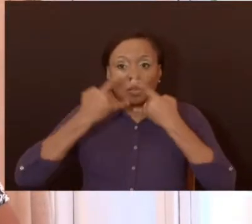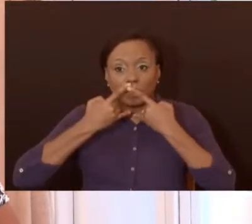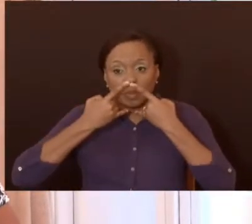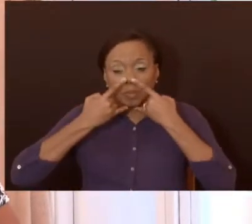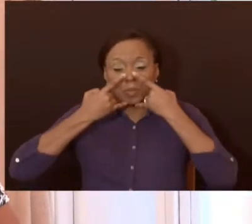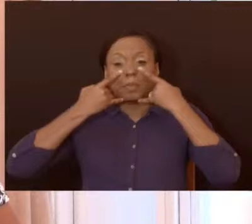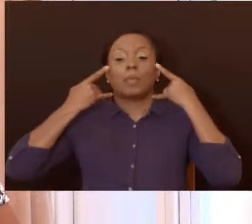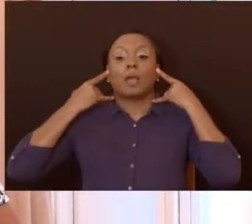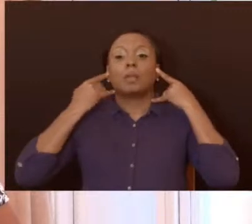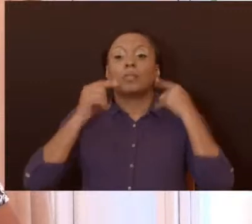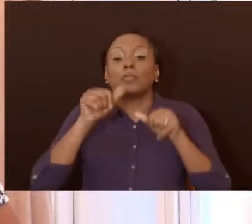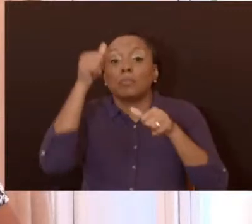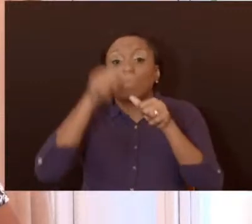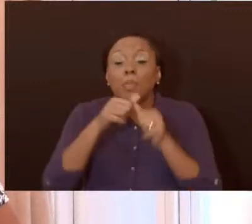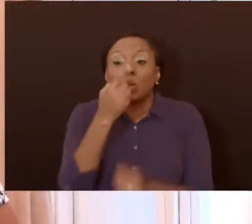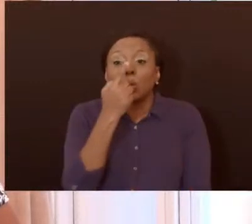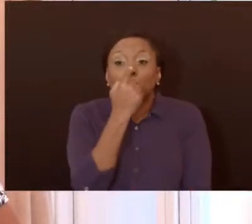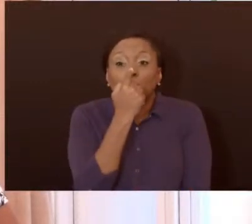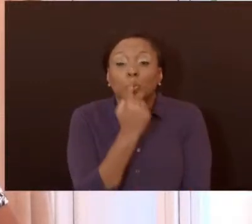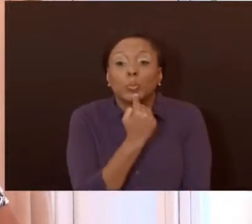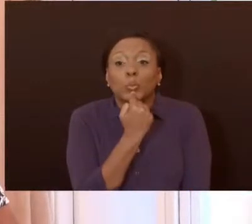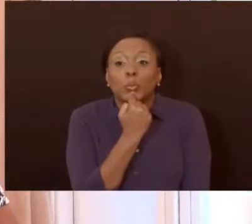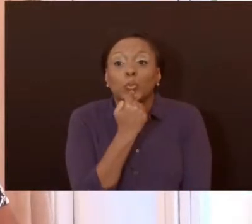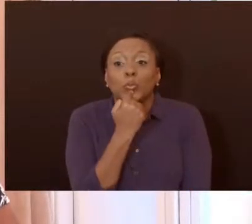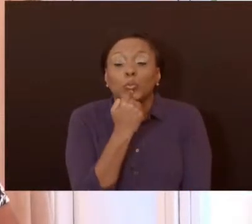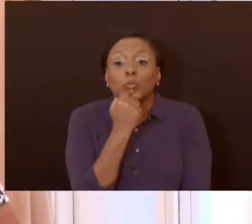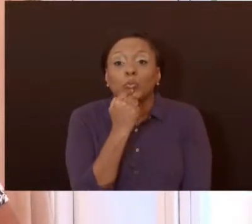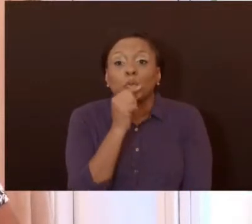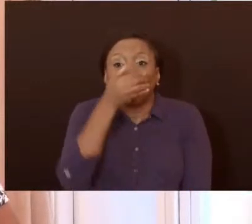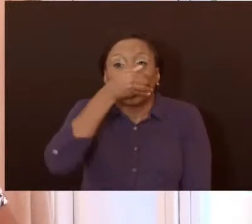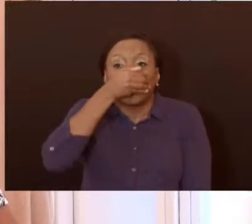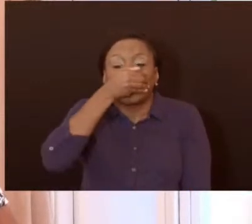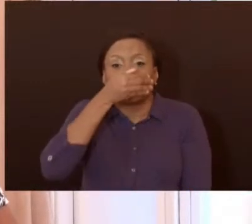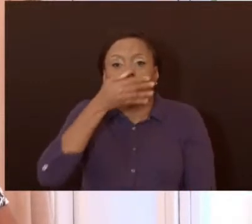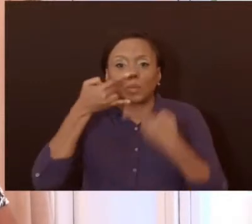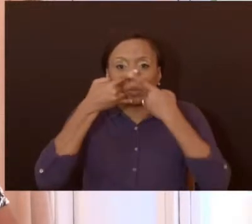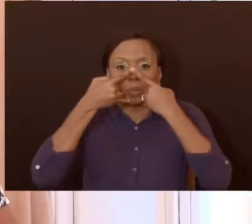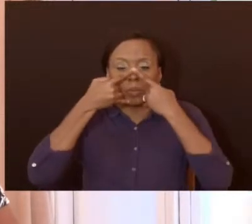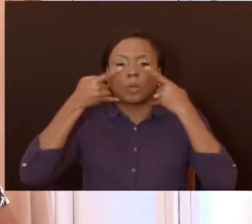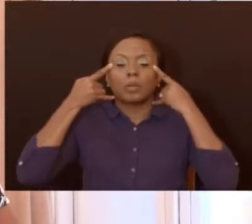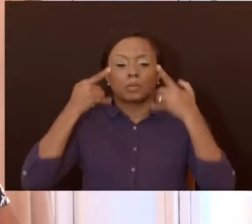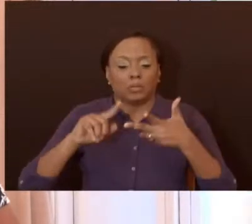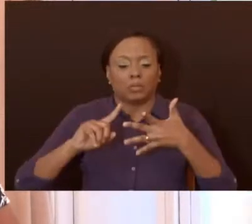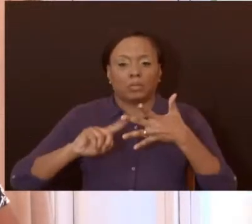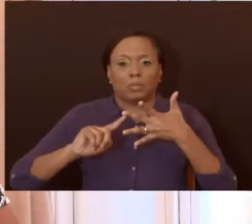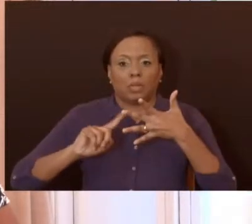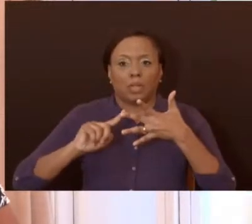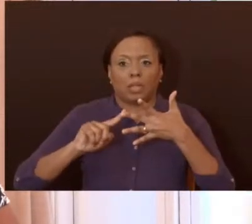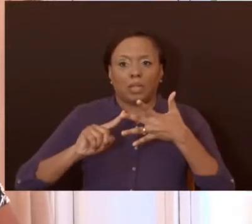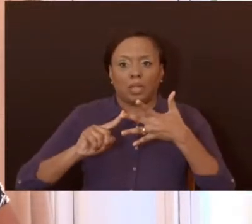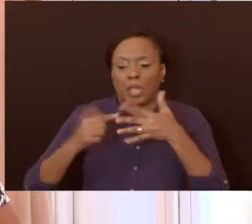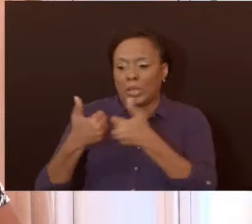to cover both your nose and your mouth. Physical distancing. And we have